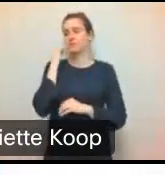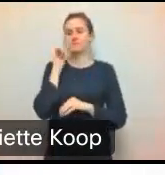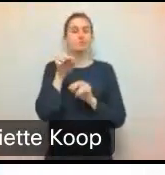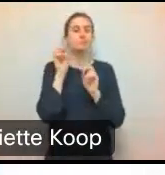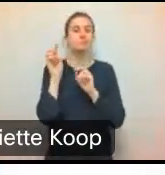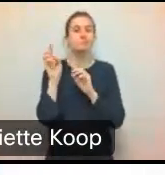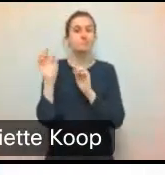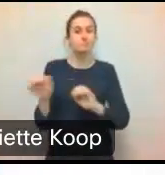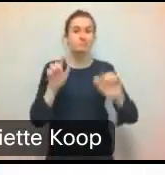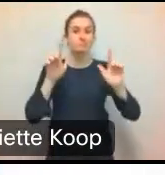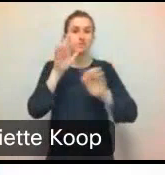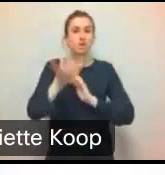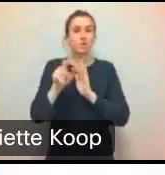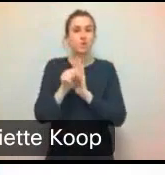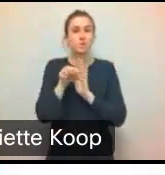watch